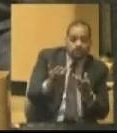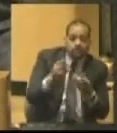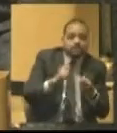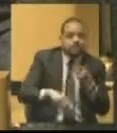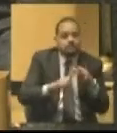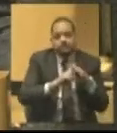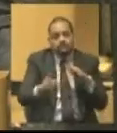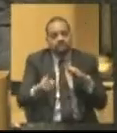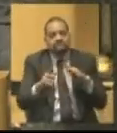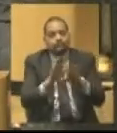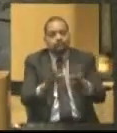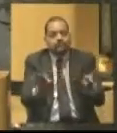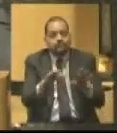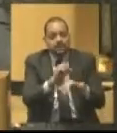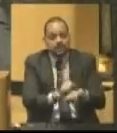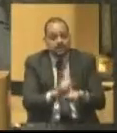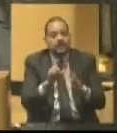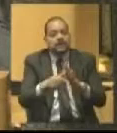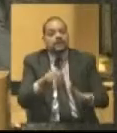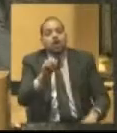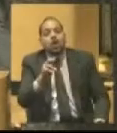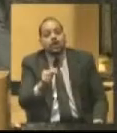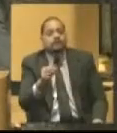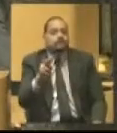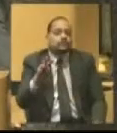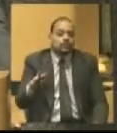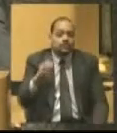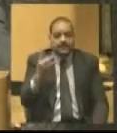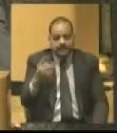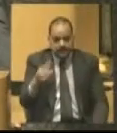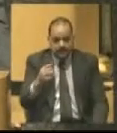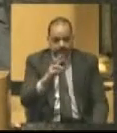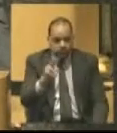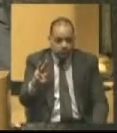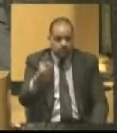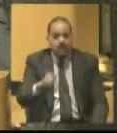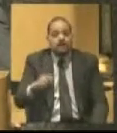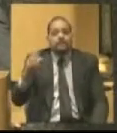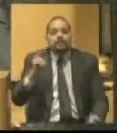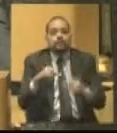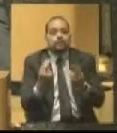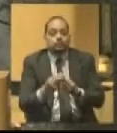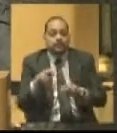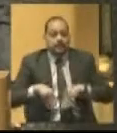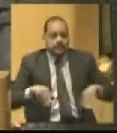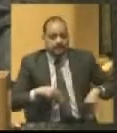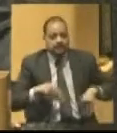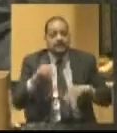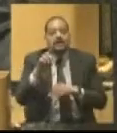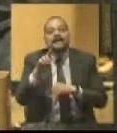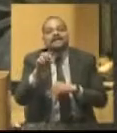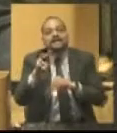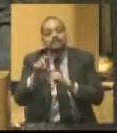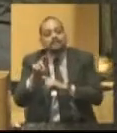On August 24, 1862, the Union Navy, commanded by David Farragut, broke through the Confederate defenses of the lower Mississippi